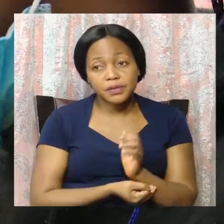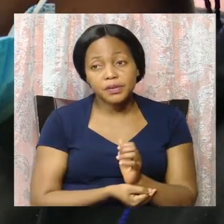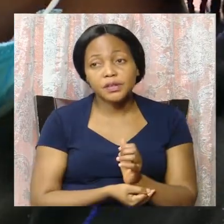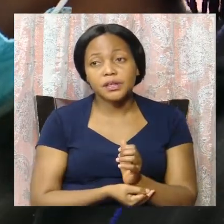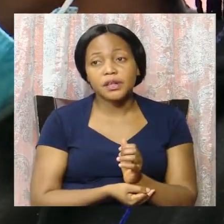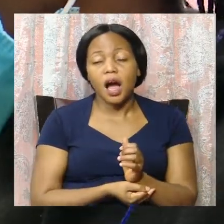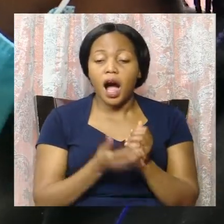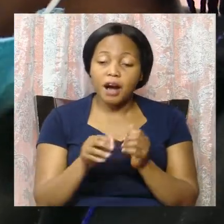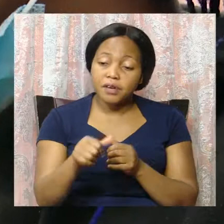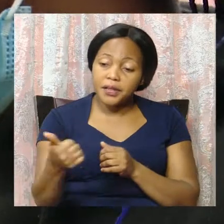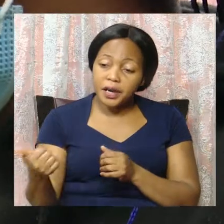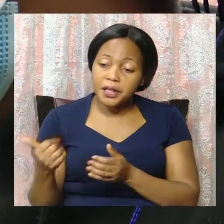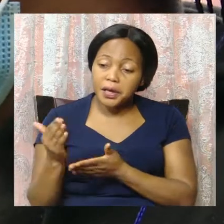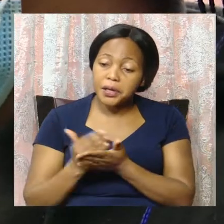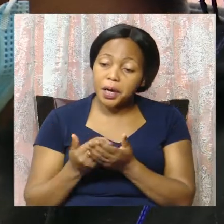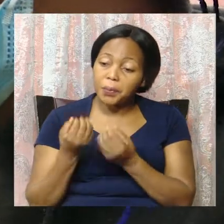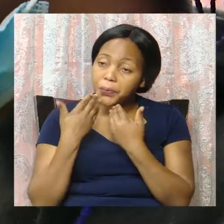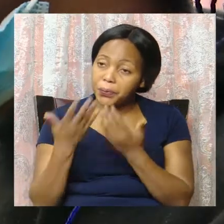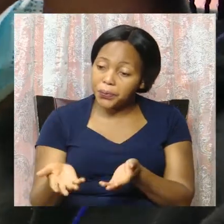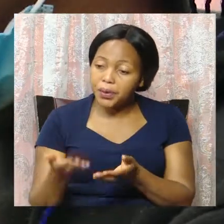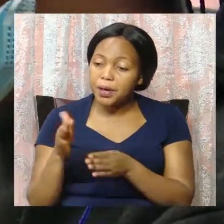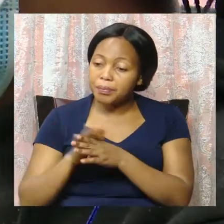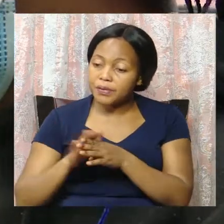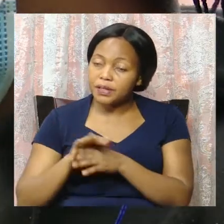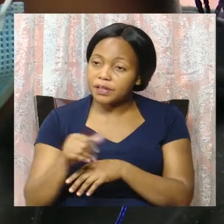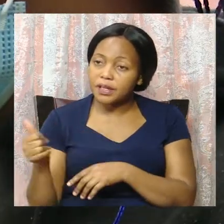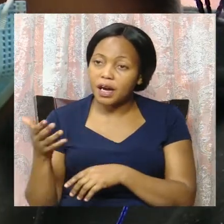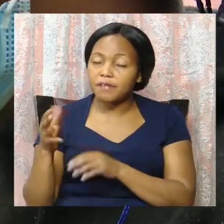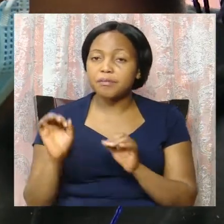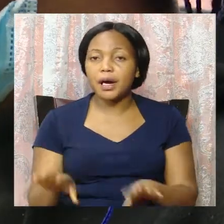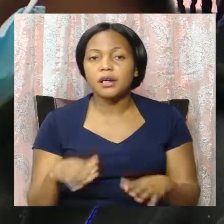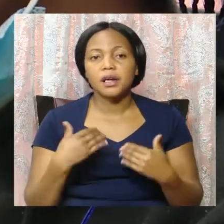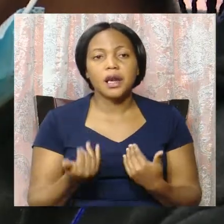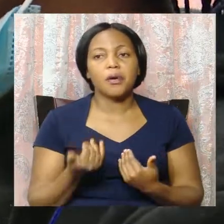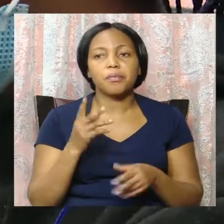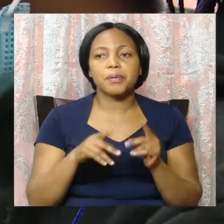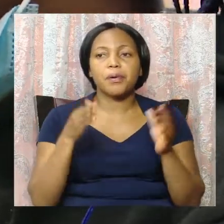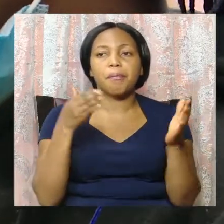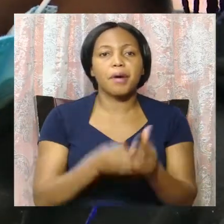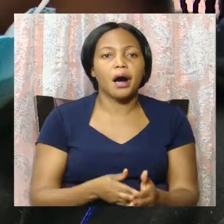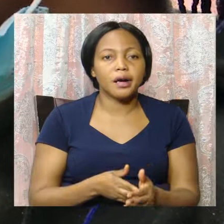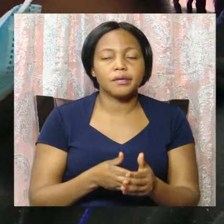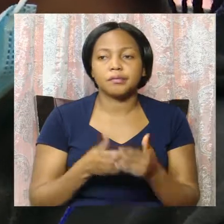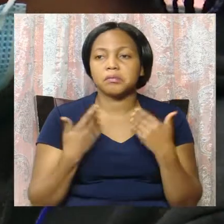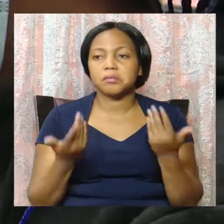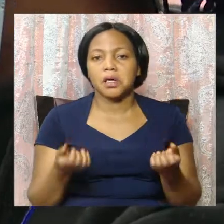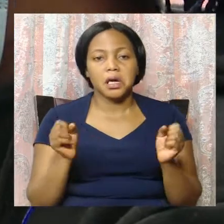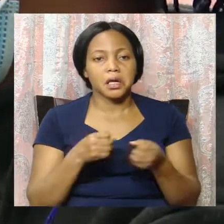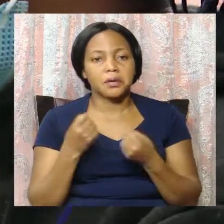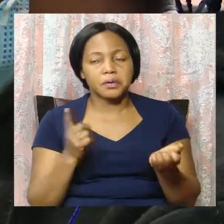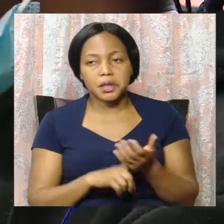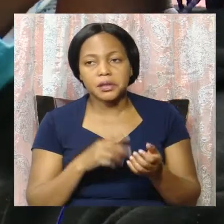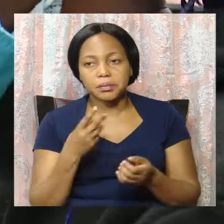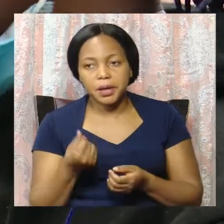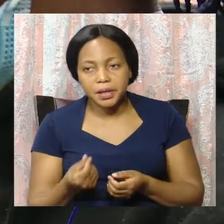jobs. Yeah. So they did not have like side hustles, which they would use like to generate money. So right now they do not have like anything